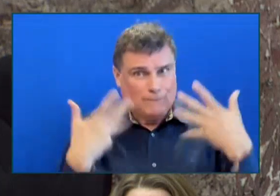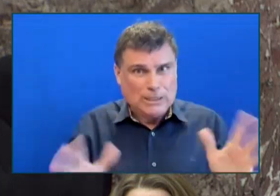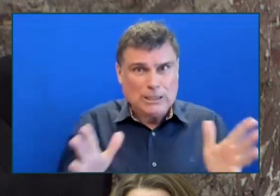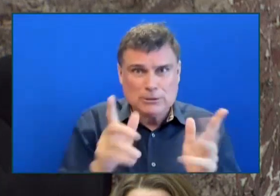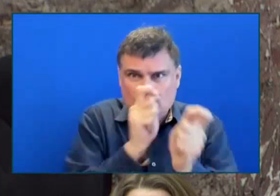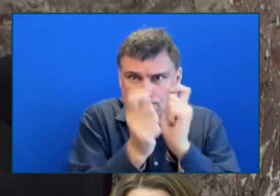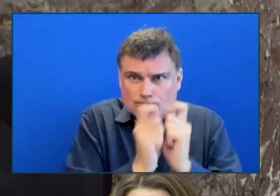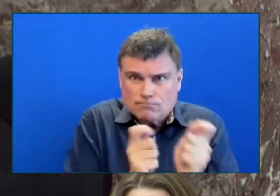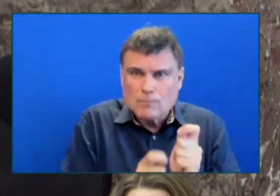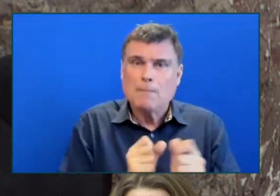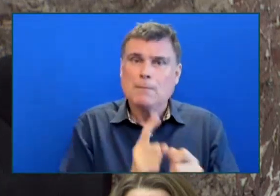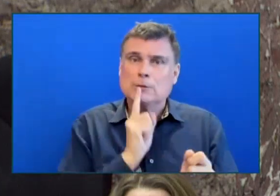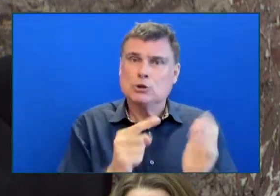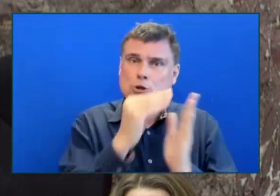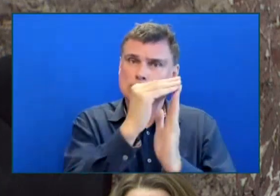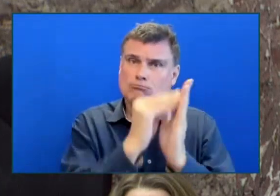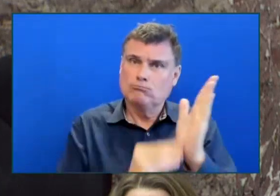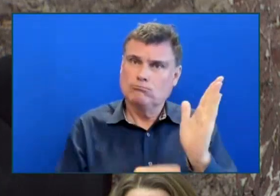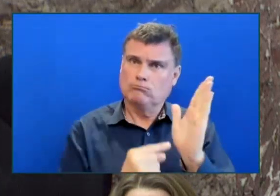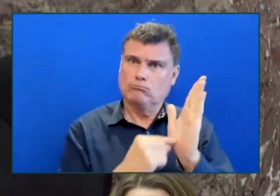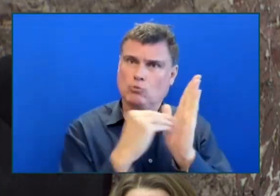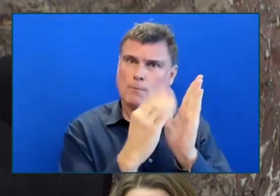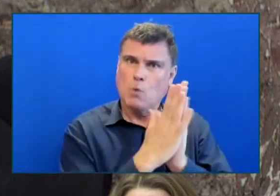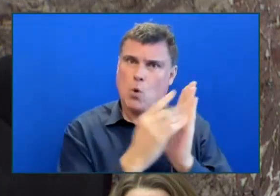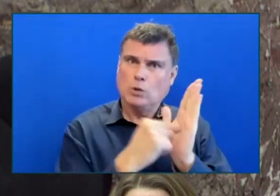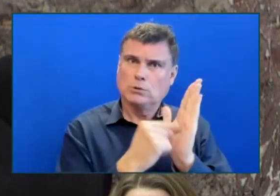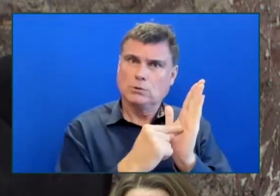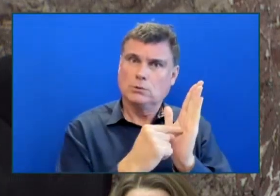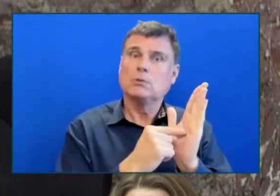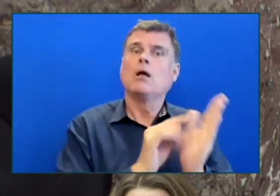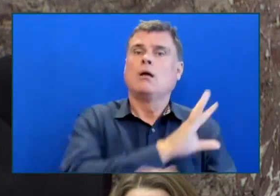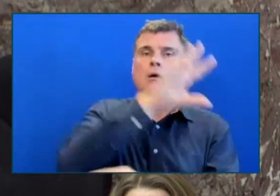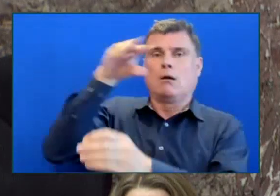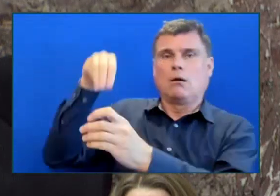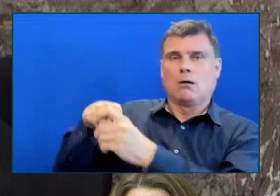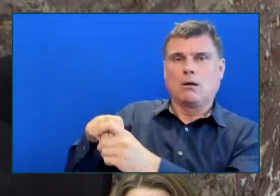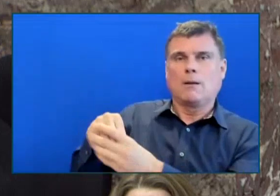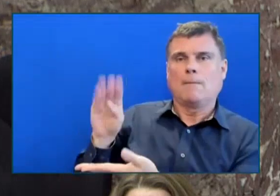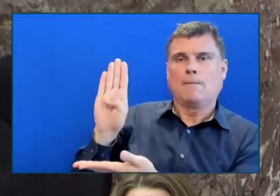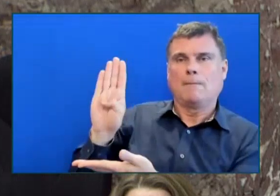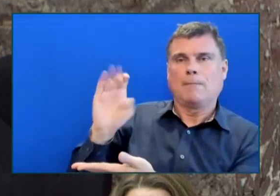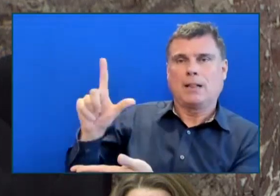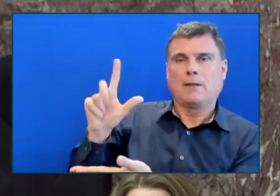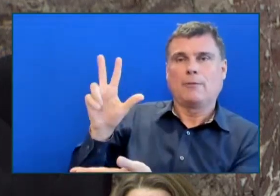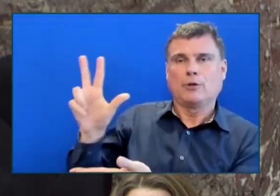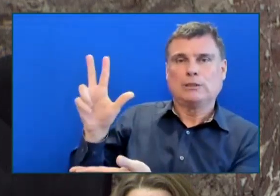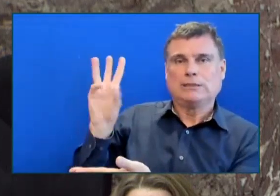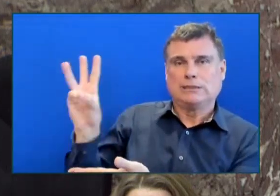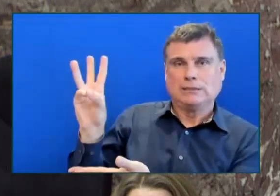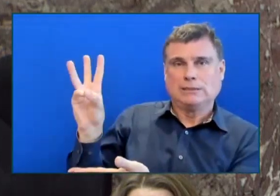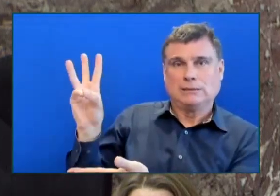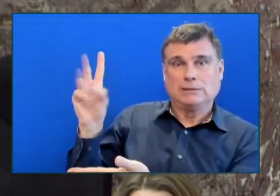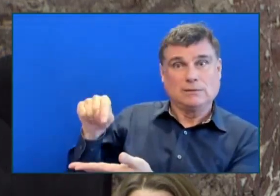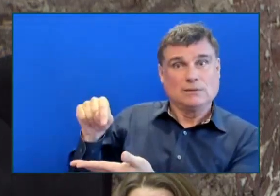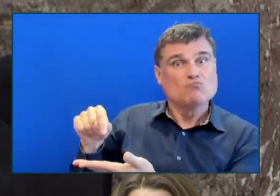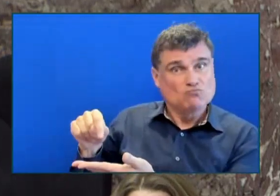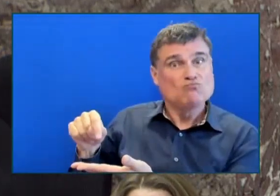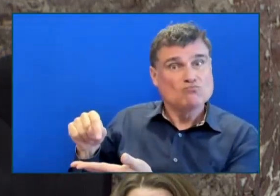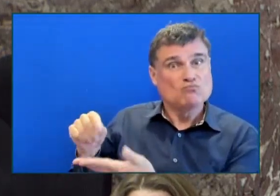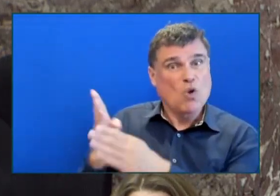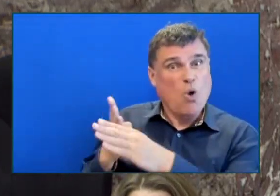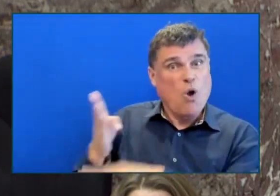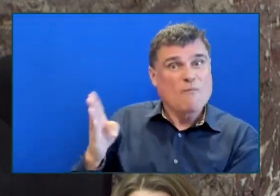36. That process involved extraordinary public engagement. More than 4,300 people participated in that public